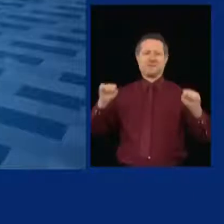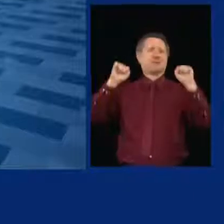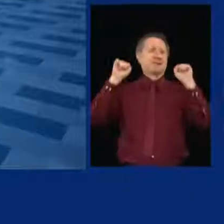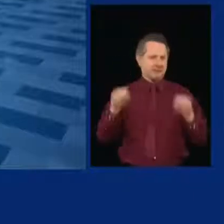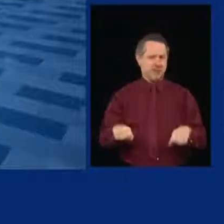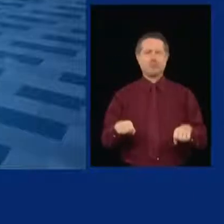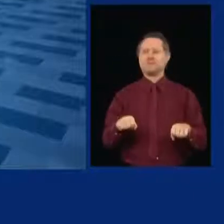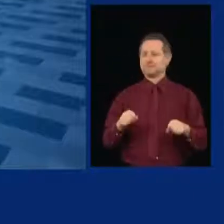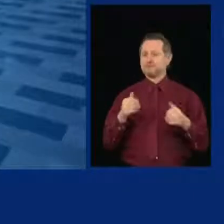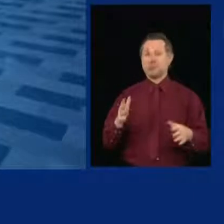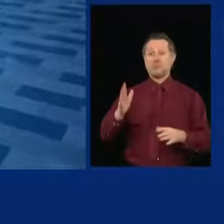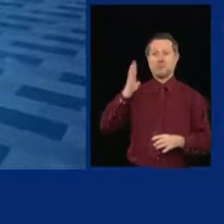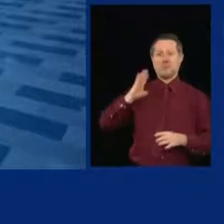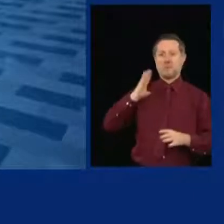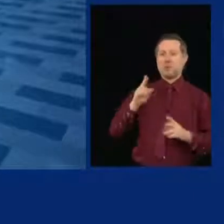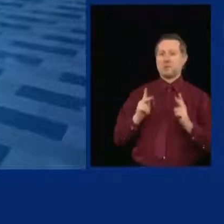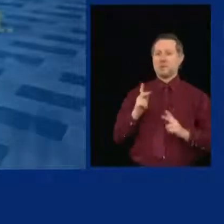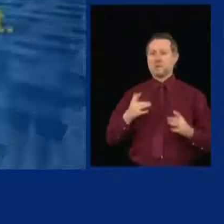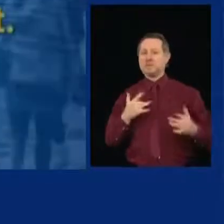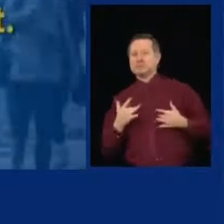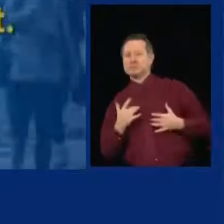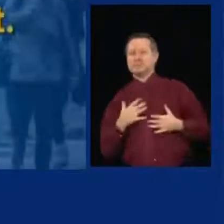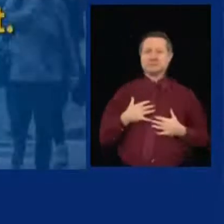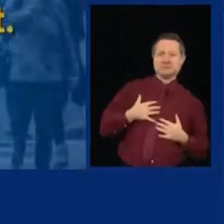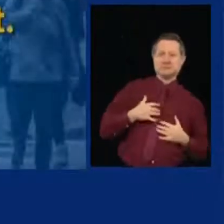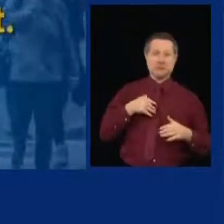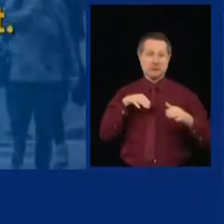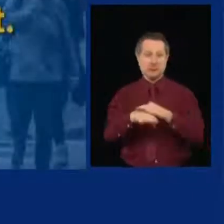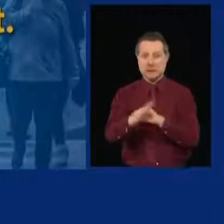worried about going to a hospital. There's no reason.